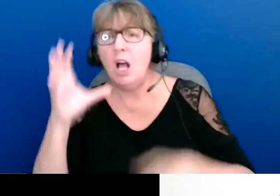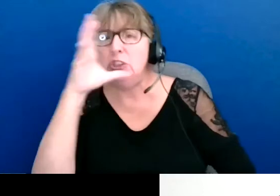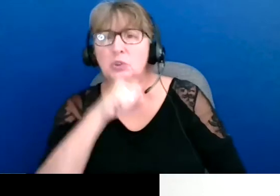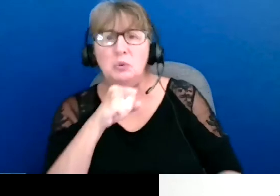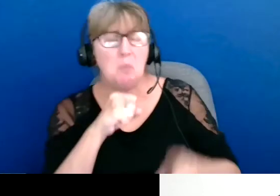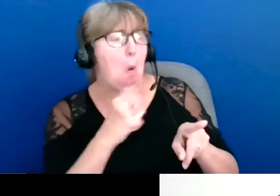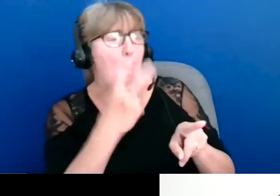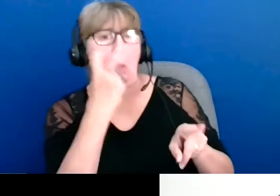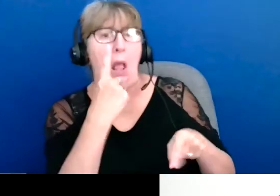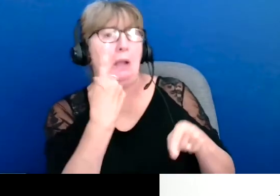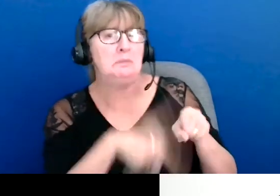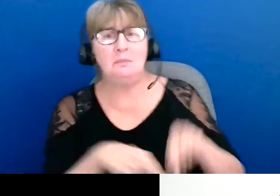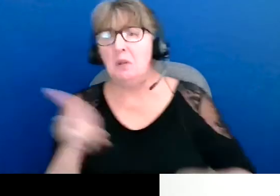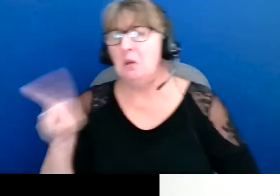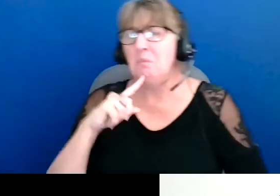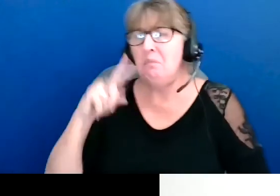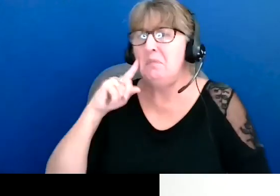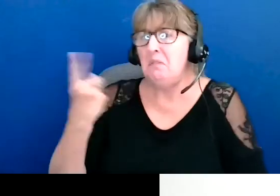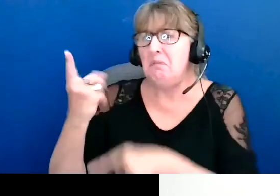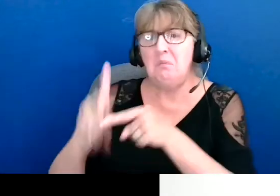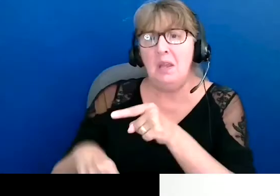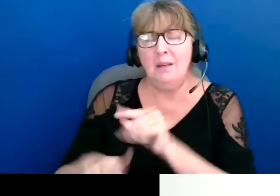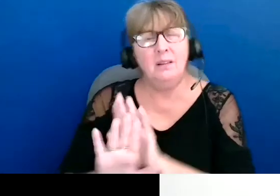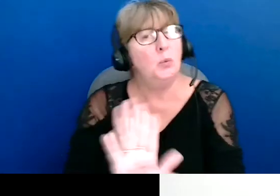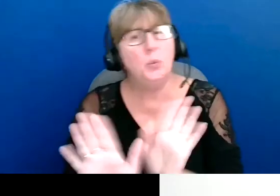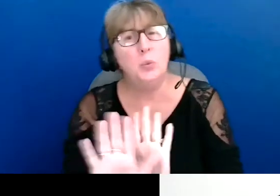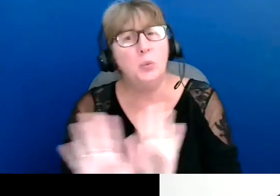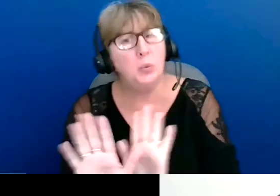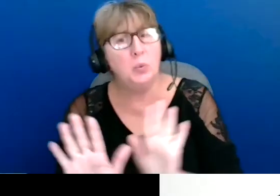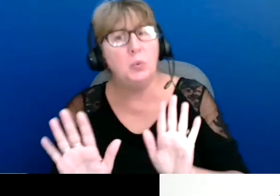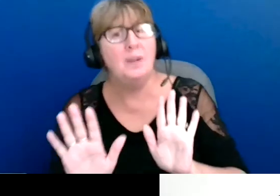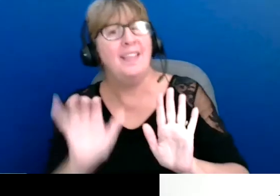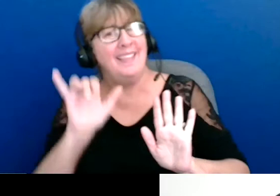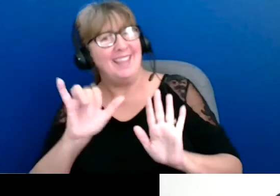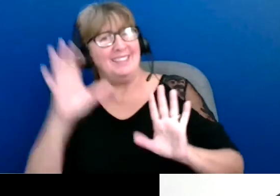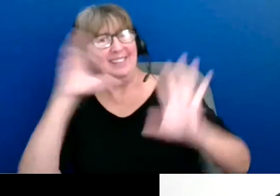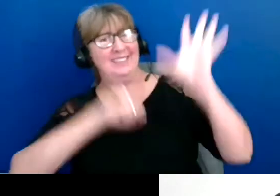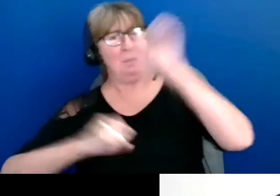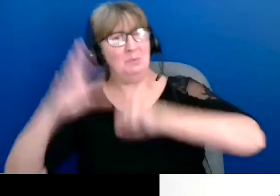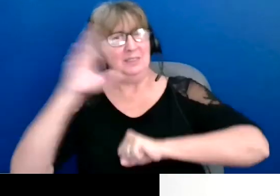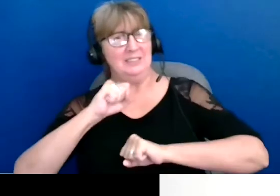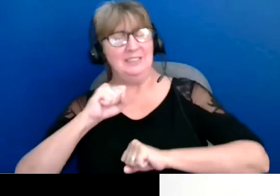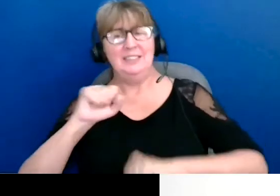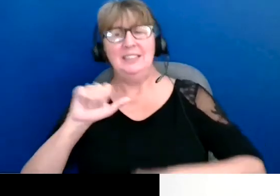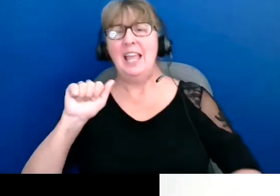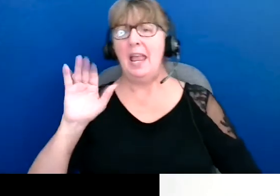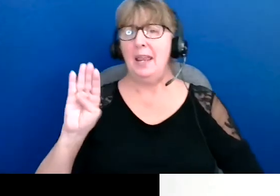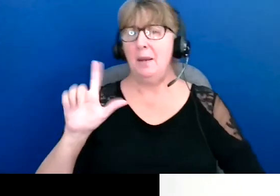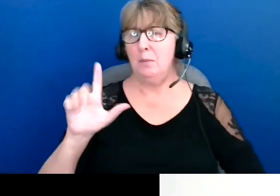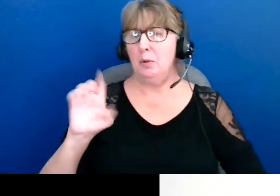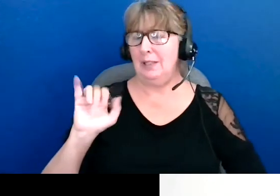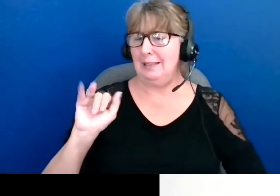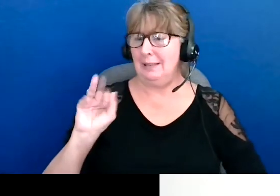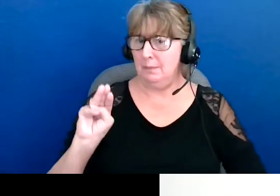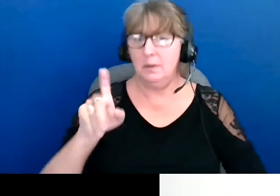Question that assumption because you'll soon realize it's an assumption. It's ableism. So we have to get better at